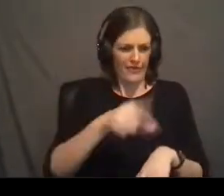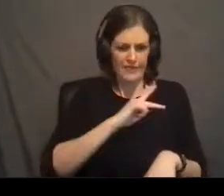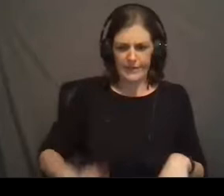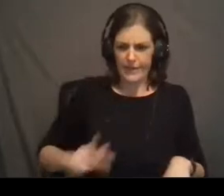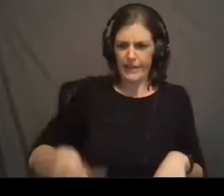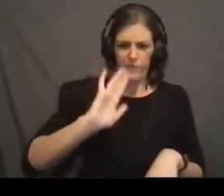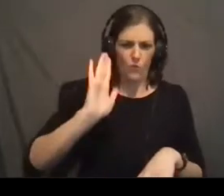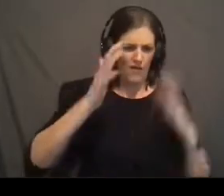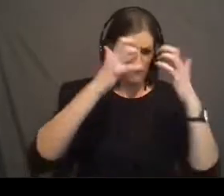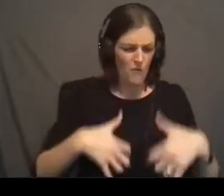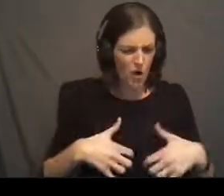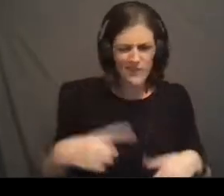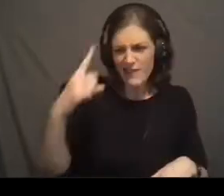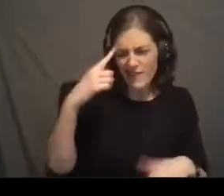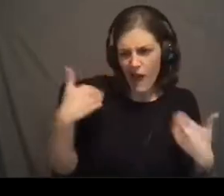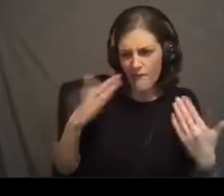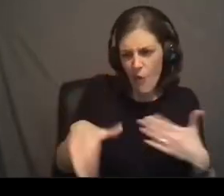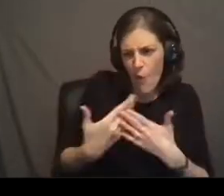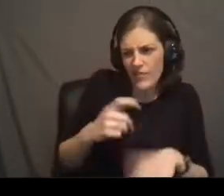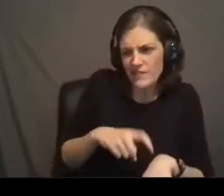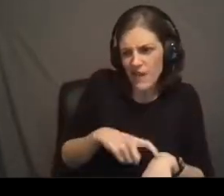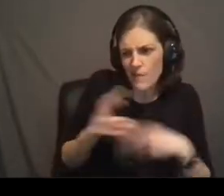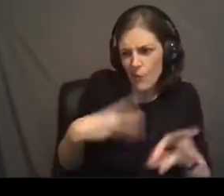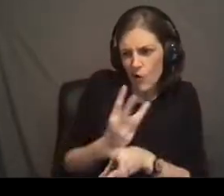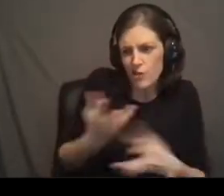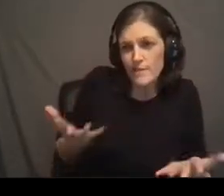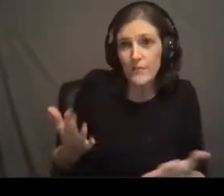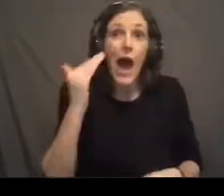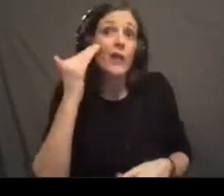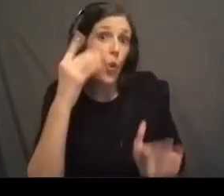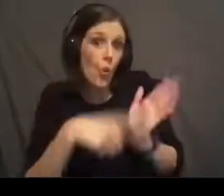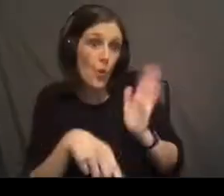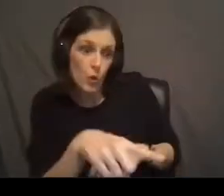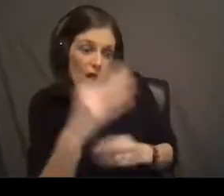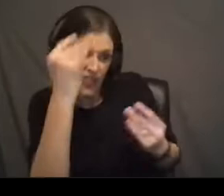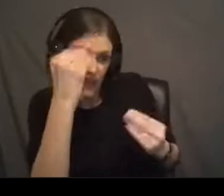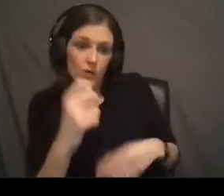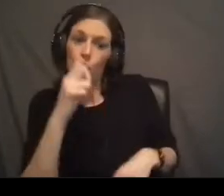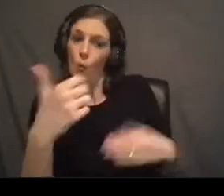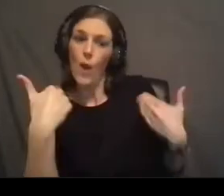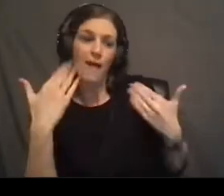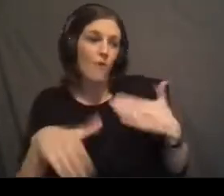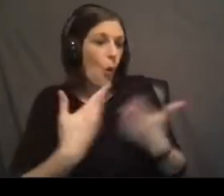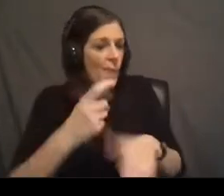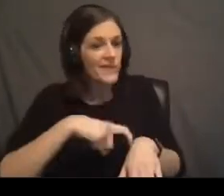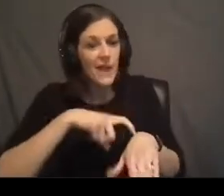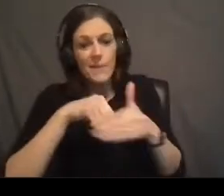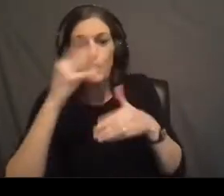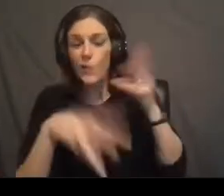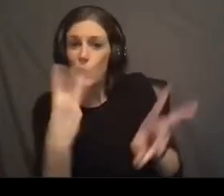order. Does he think I have all the time in the world? I know what you are thinking, that you don't have all the time in the